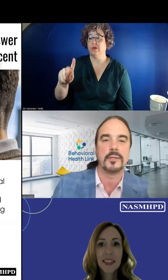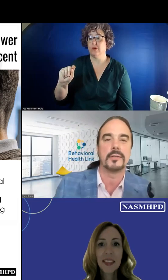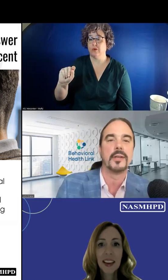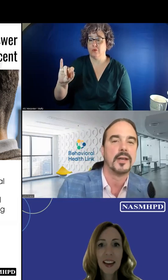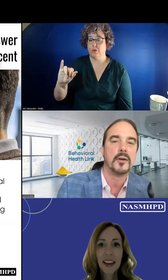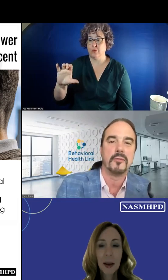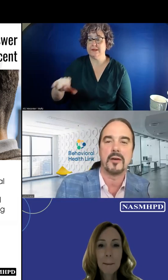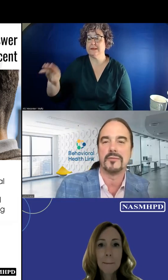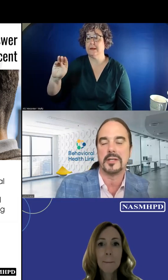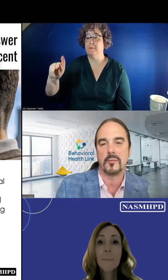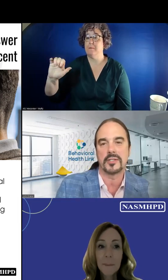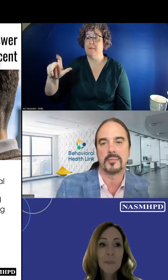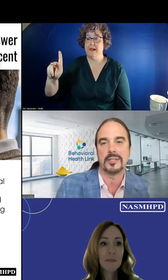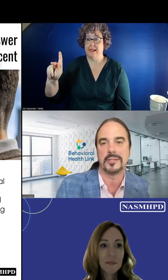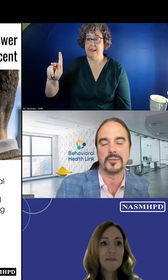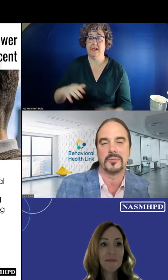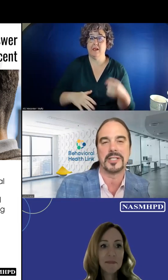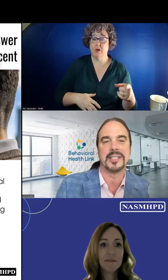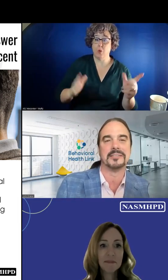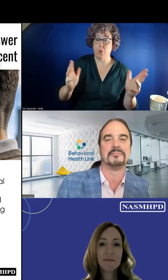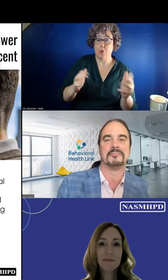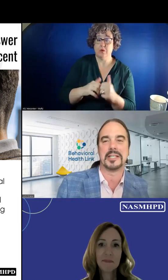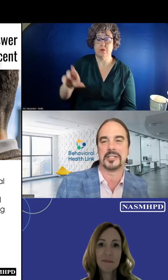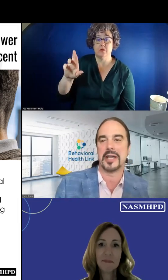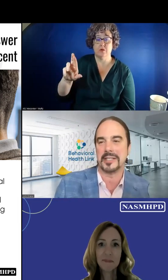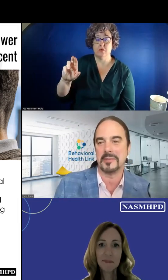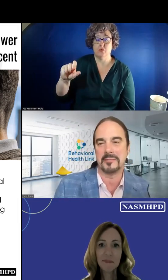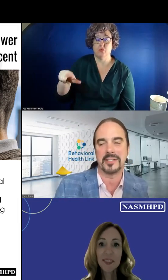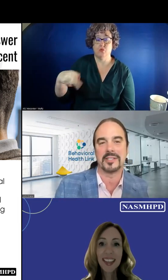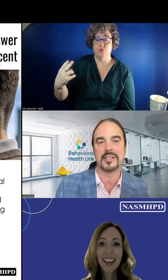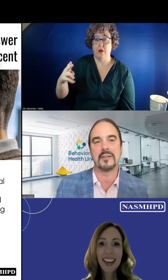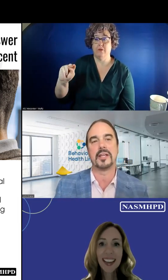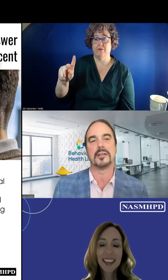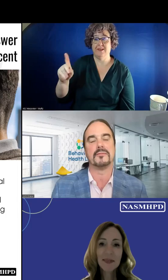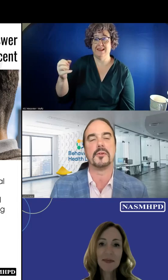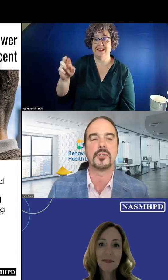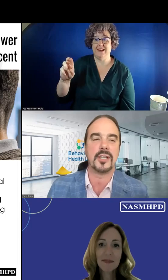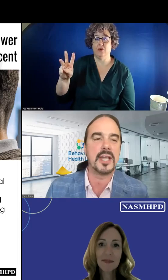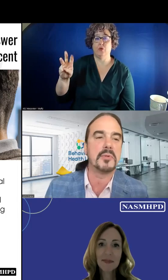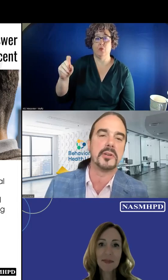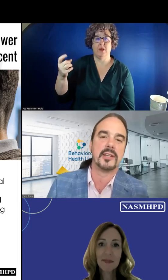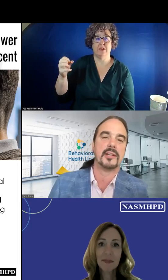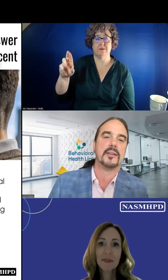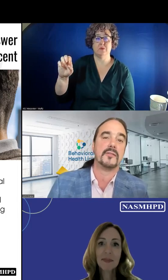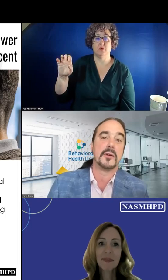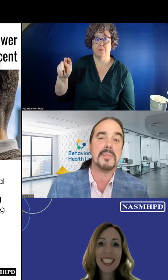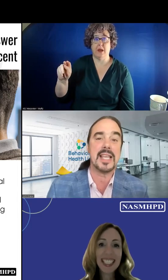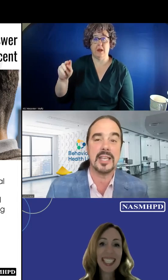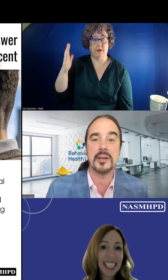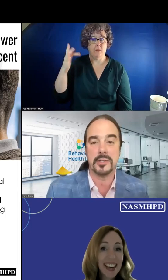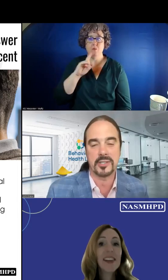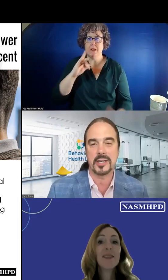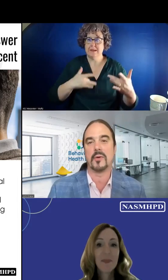talk with Ralph Nieder-Westerman is really, really exciting to me because Lifeline folks labored for